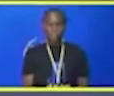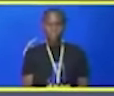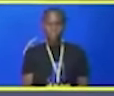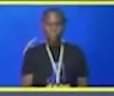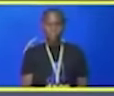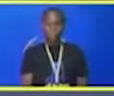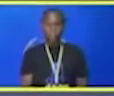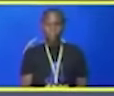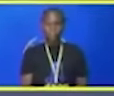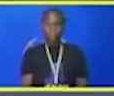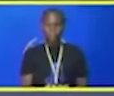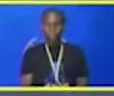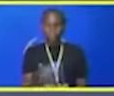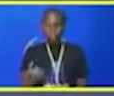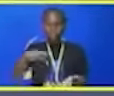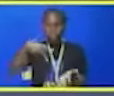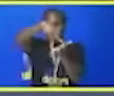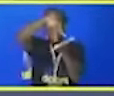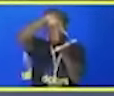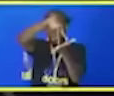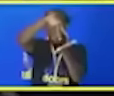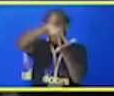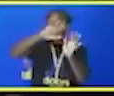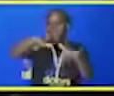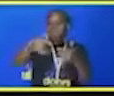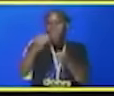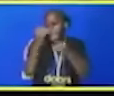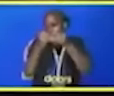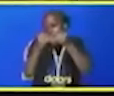Please rise. Let me give you the last one as we close.